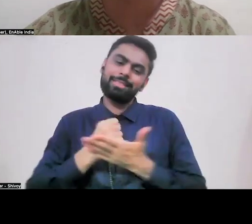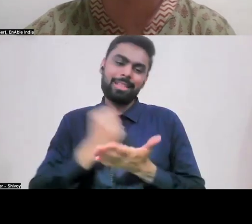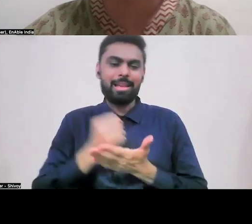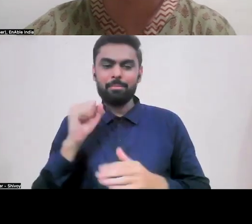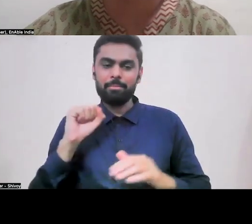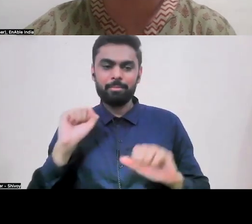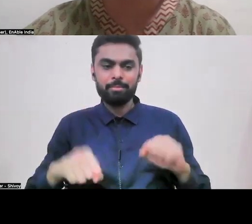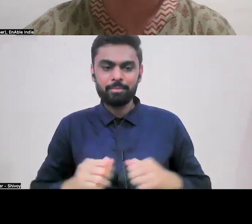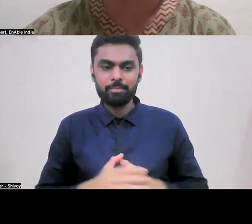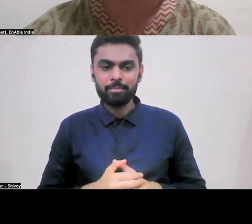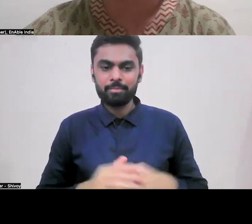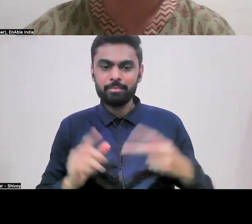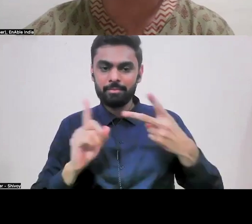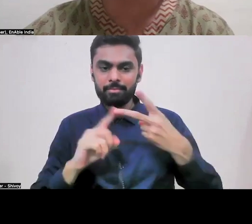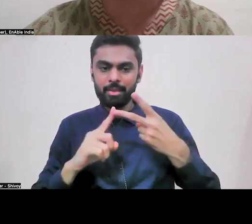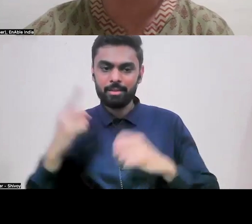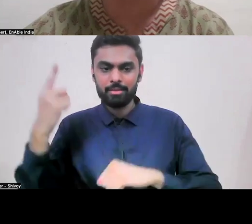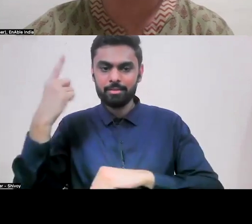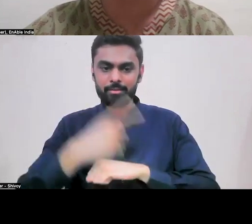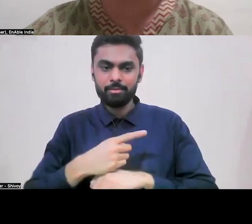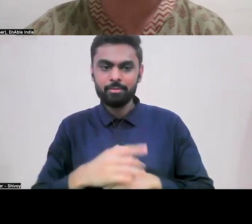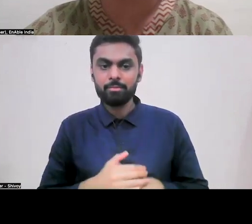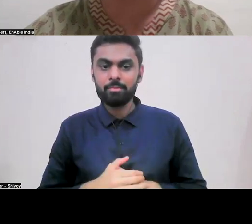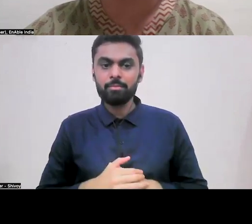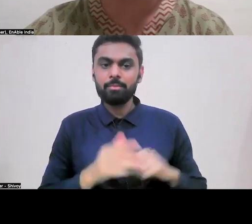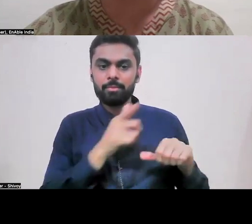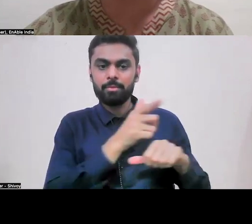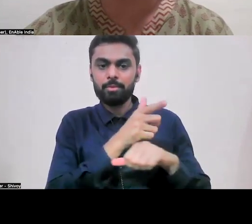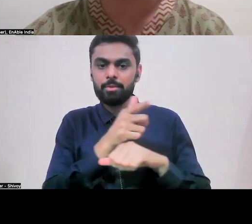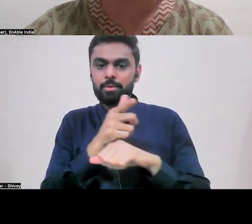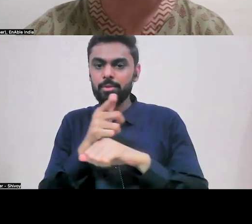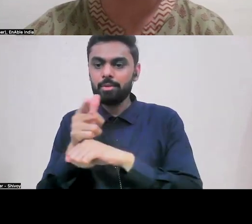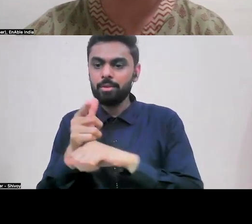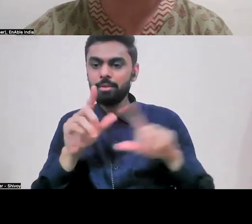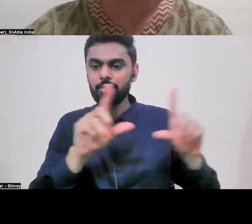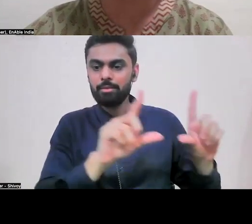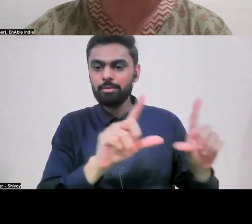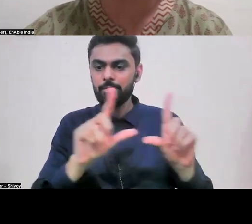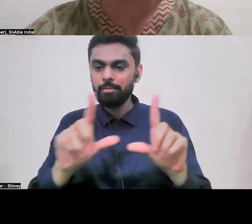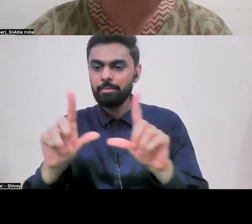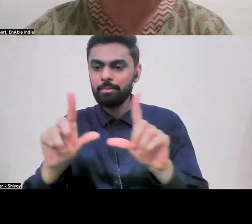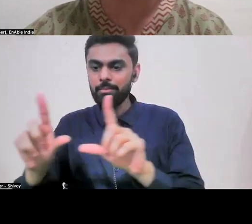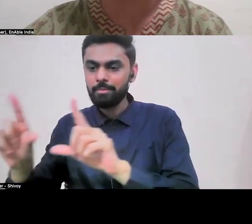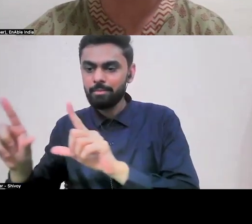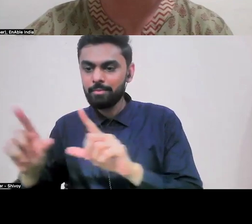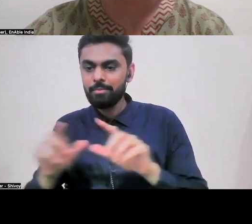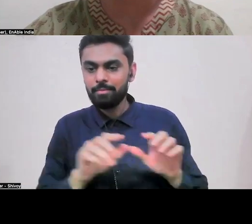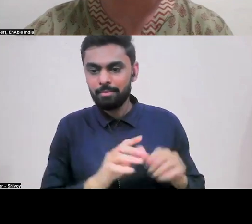Day 2. Students are doing indexing for the second time.